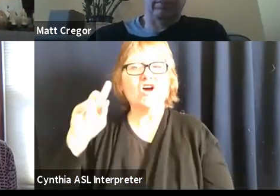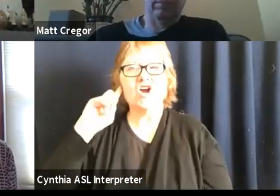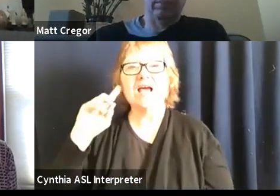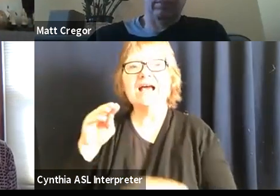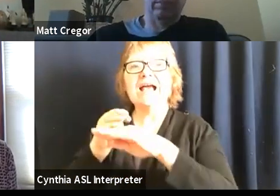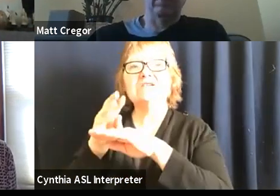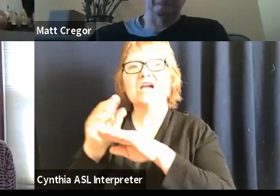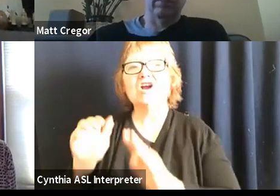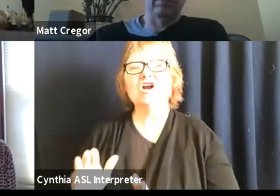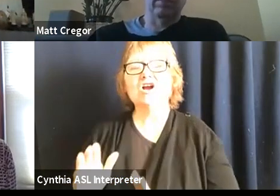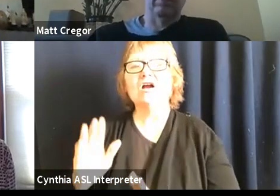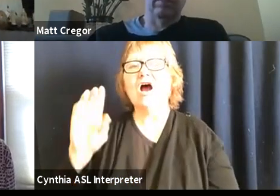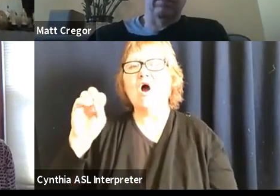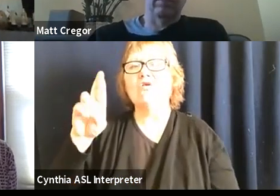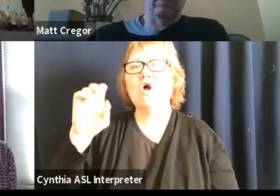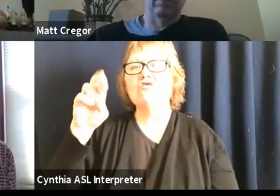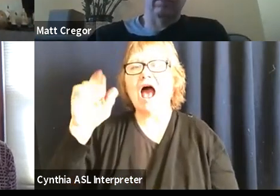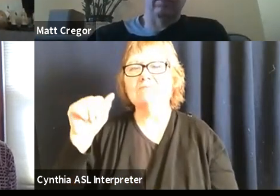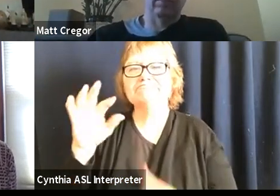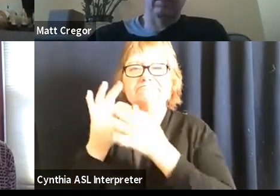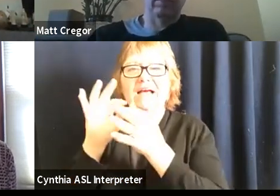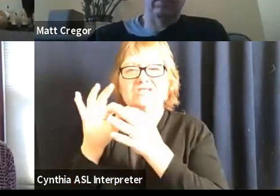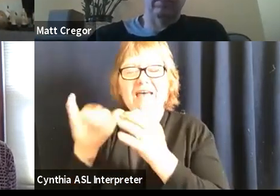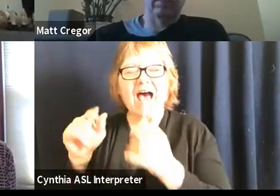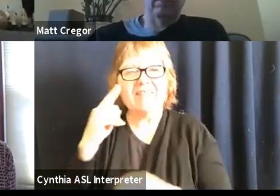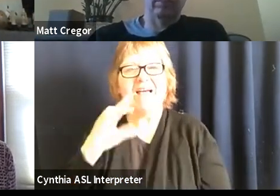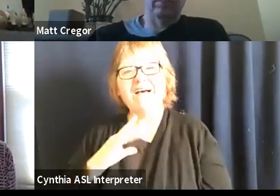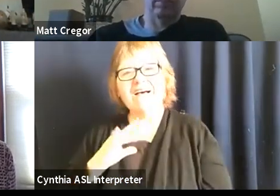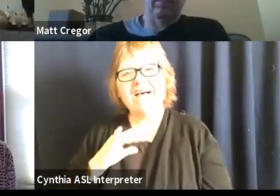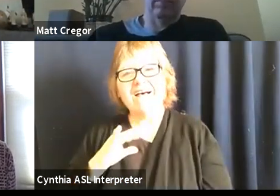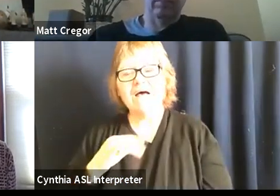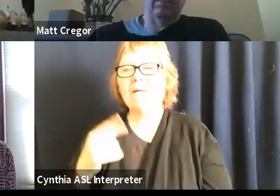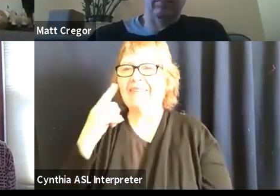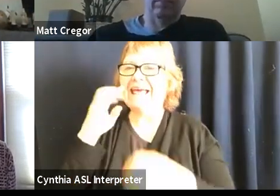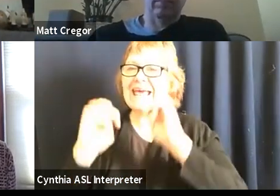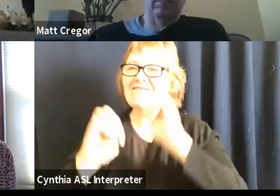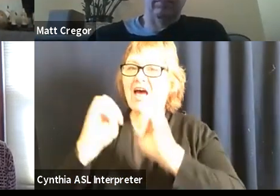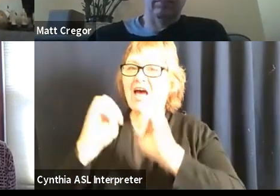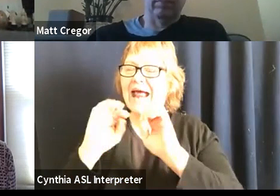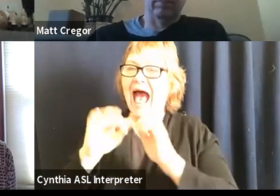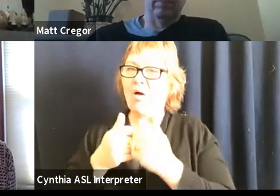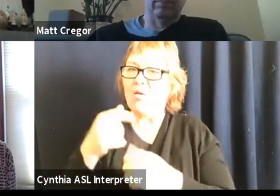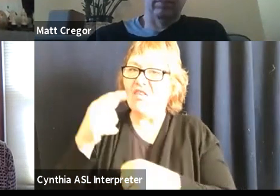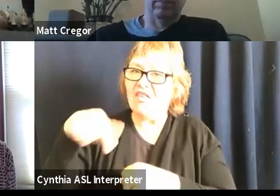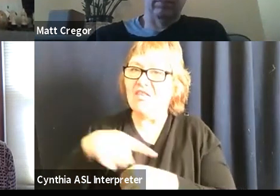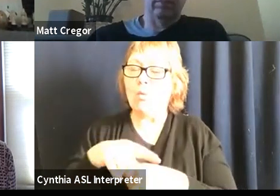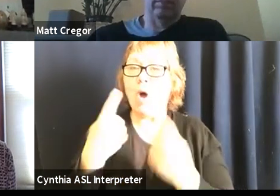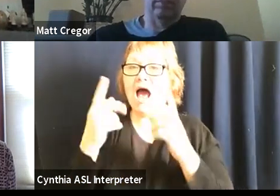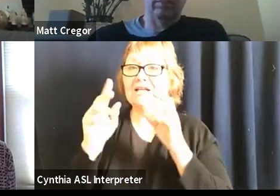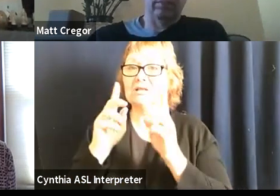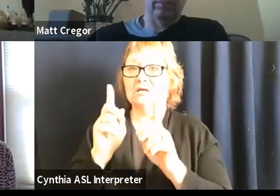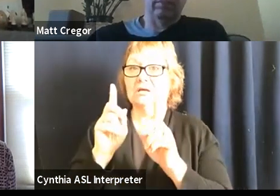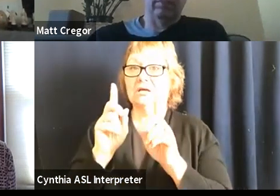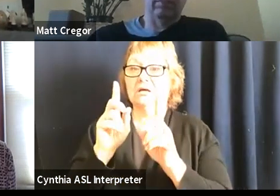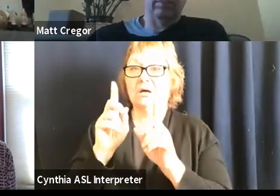about that idea, and I really like it. I think evaluating where a student stands among their peers on a more localized